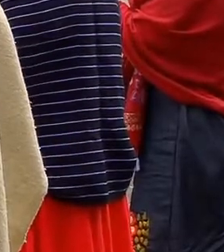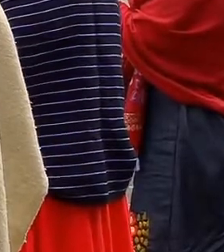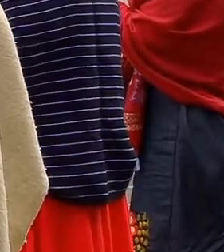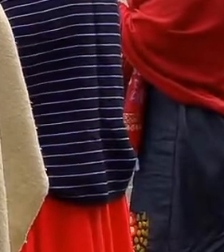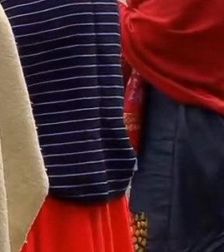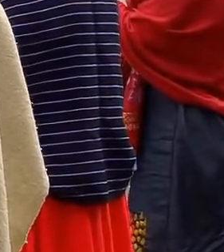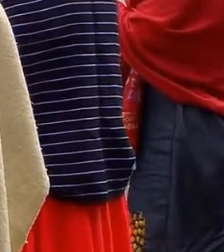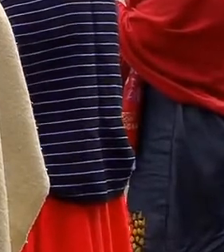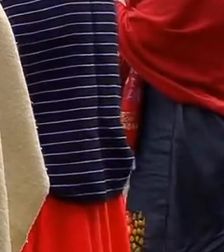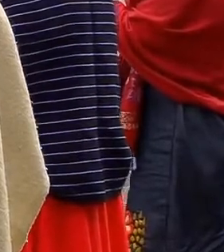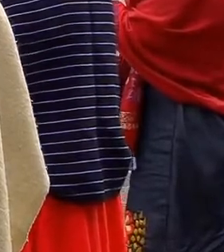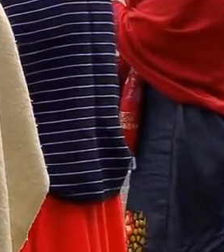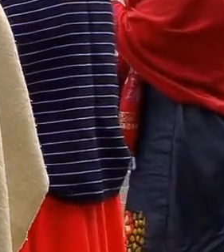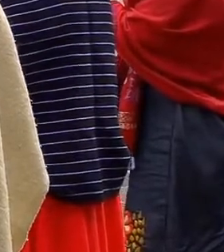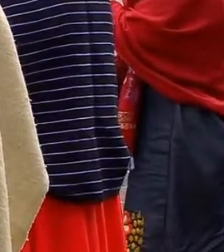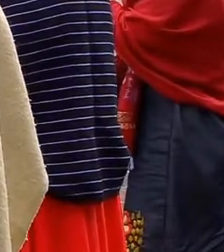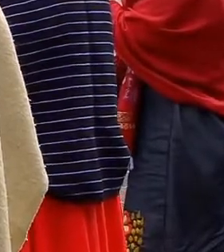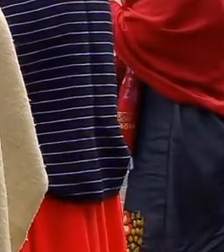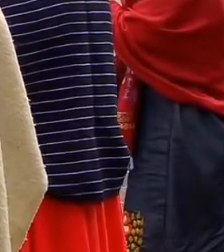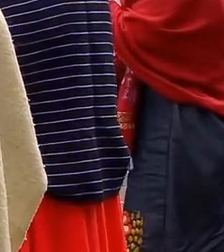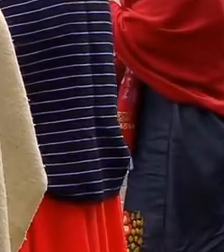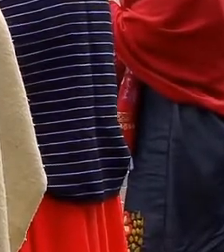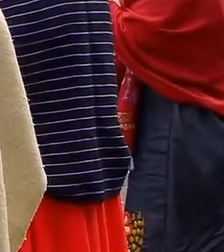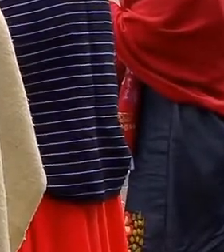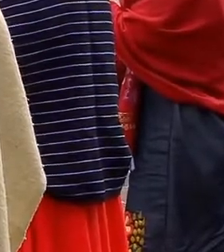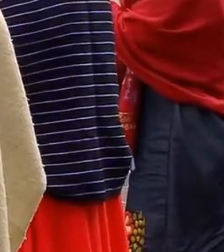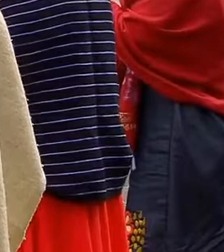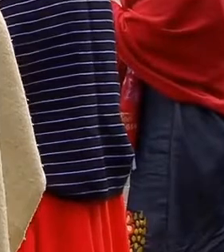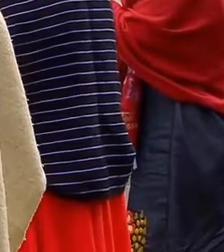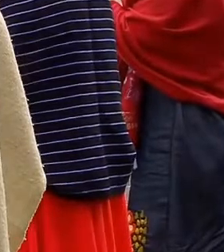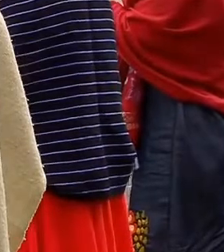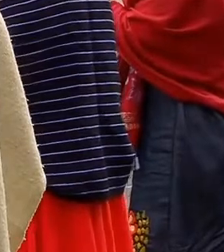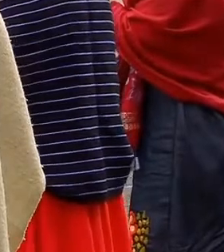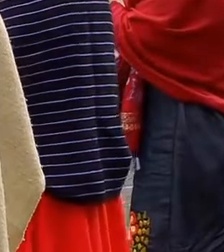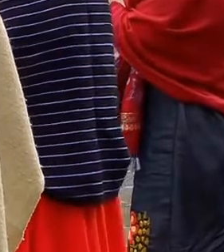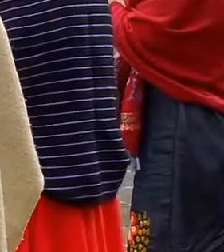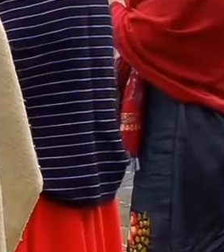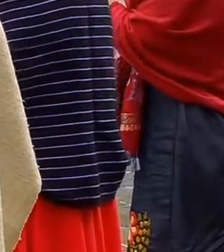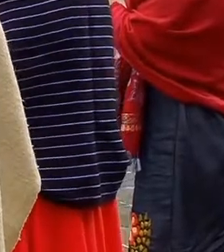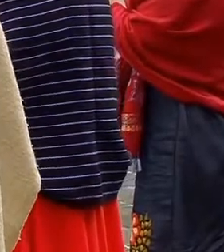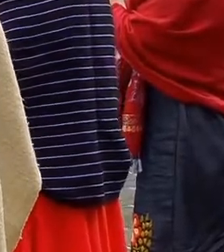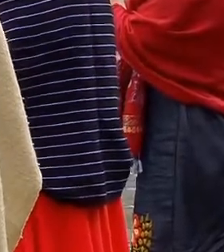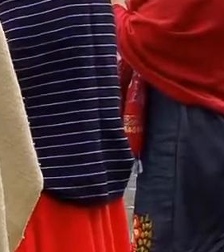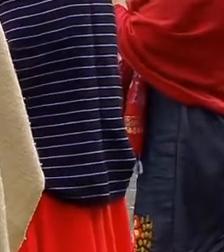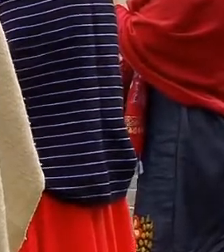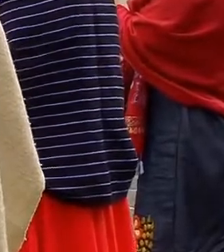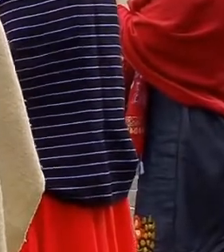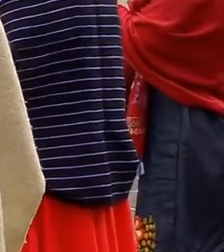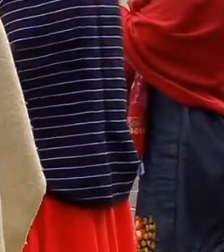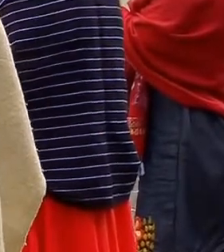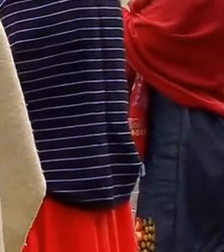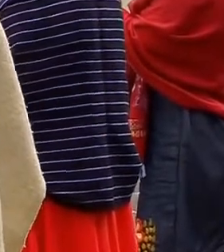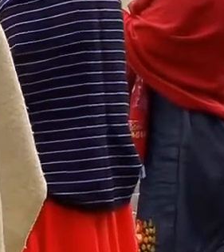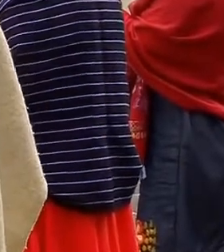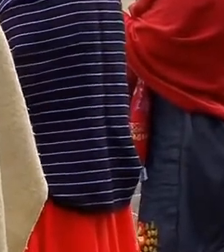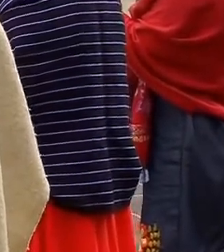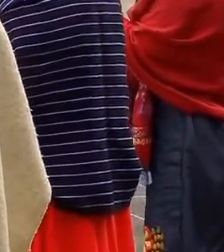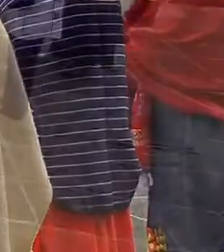in Matlatliomentlin, Teochichimeca, in Cocoyacayotica, Motlalico, in